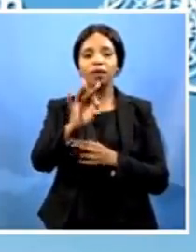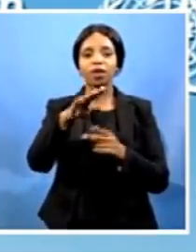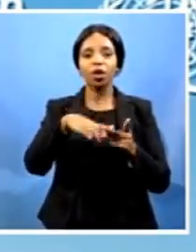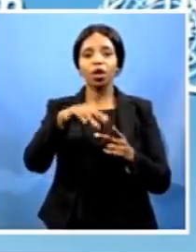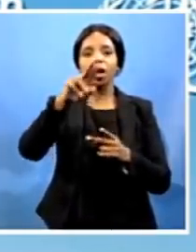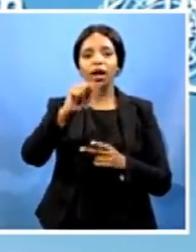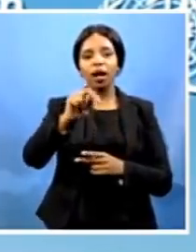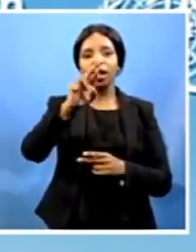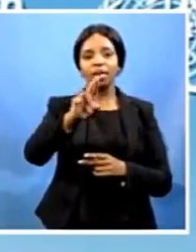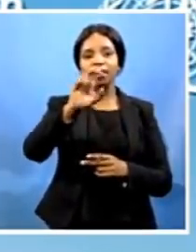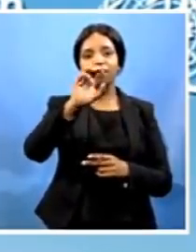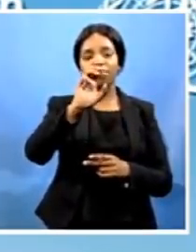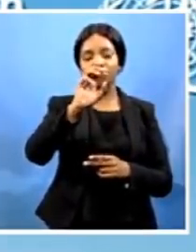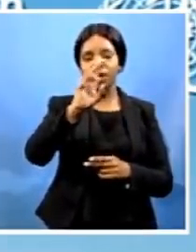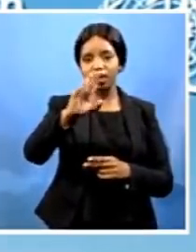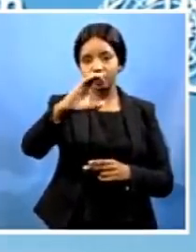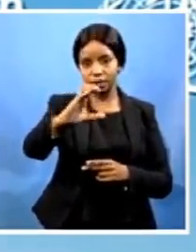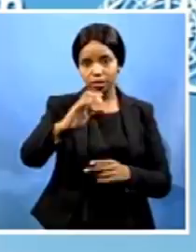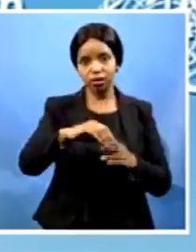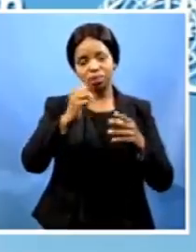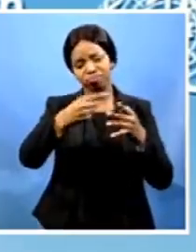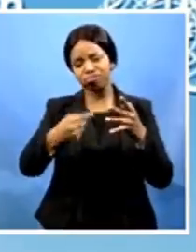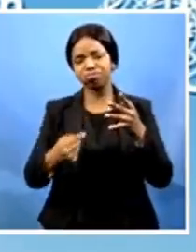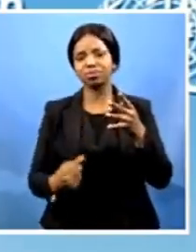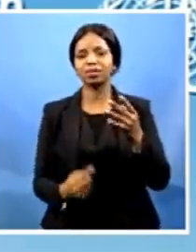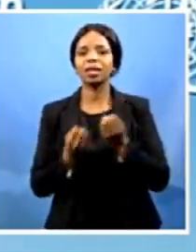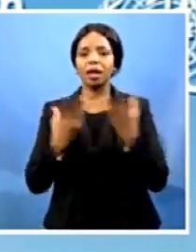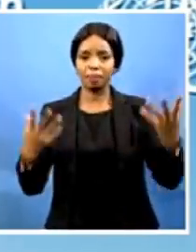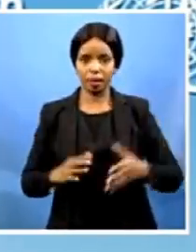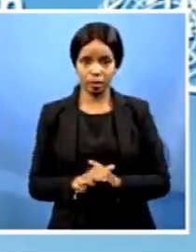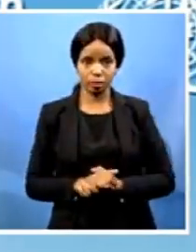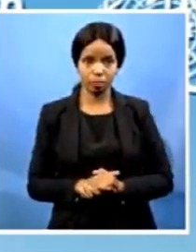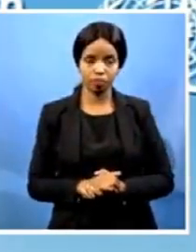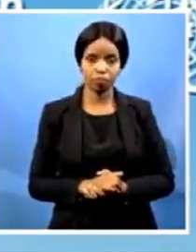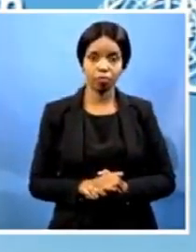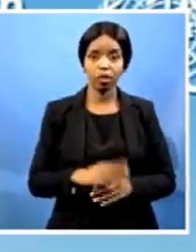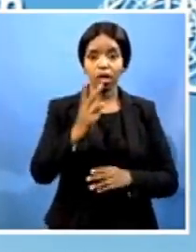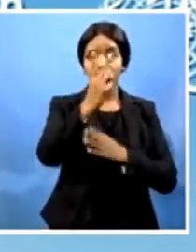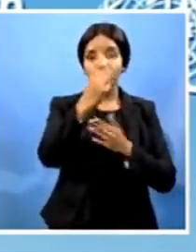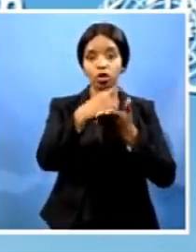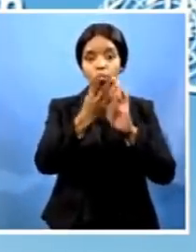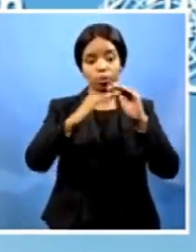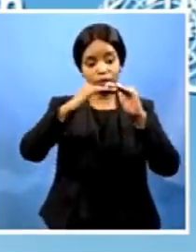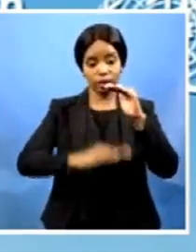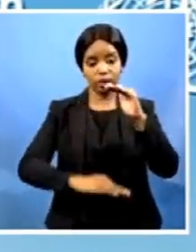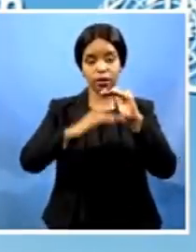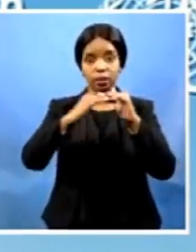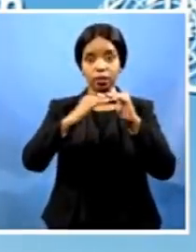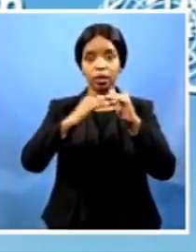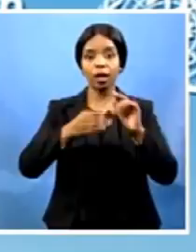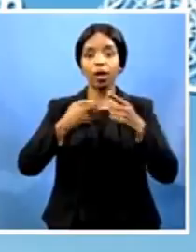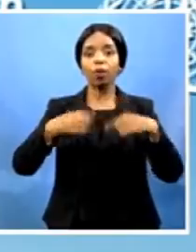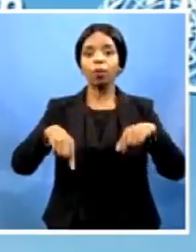others. In less than 2 weeks, we received requests to translate the book into more than